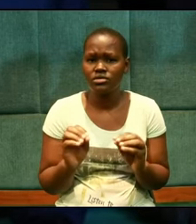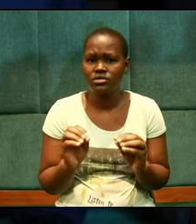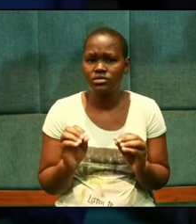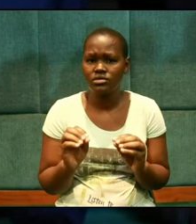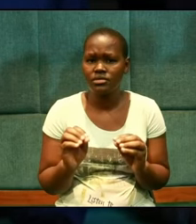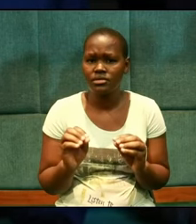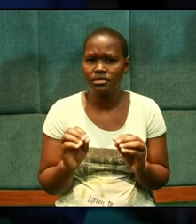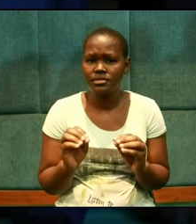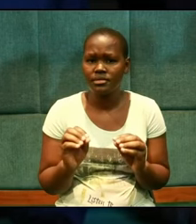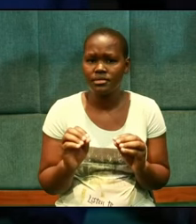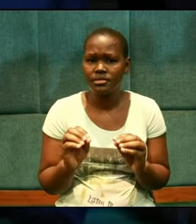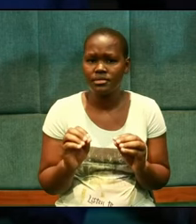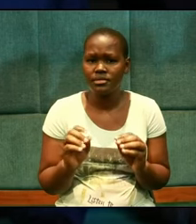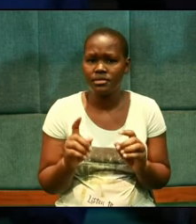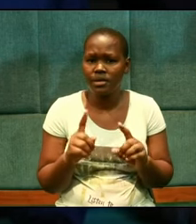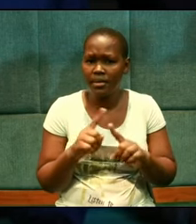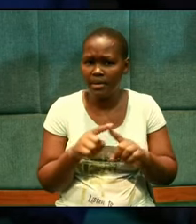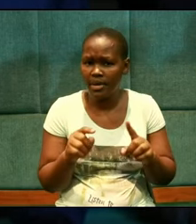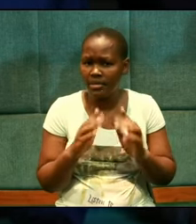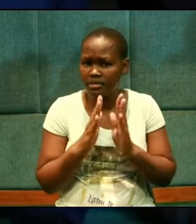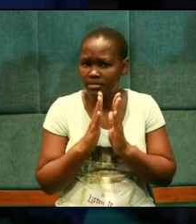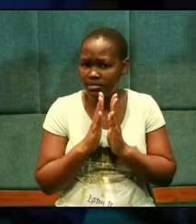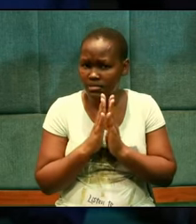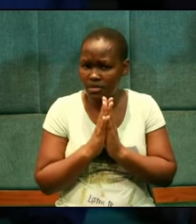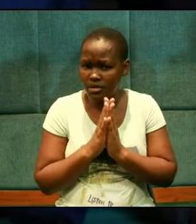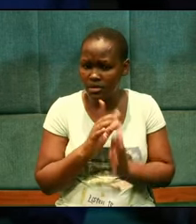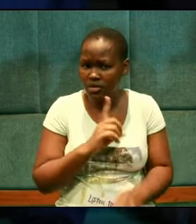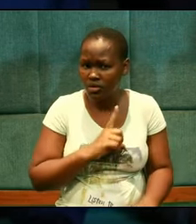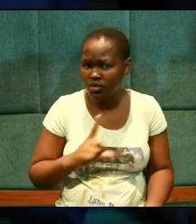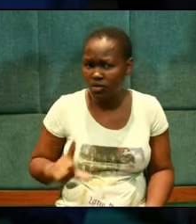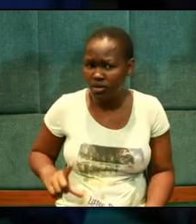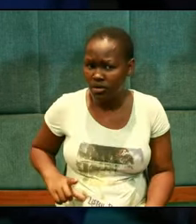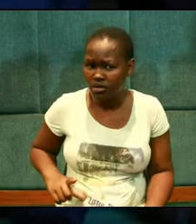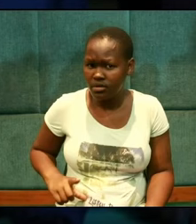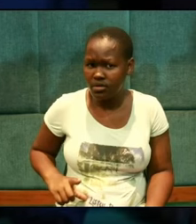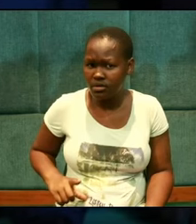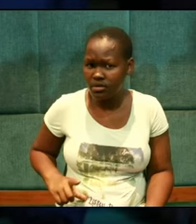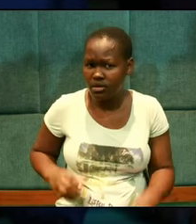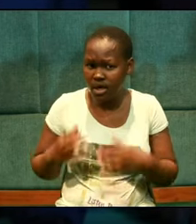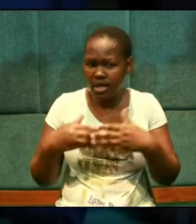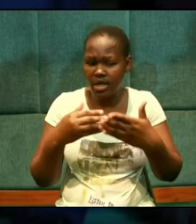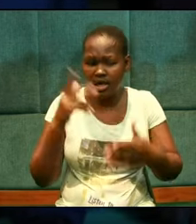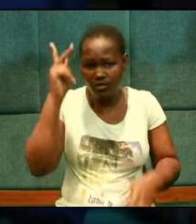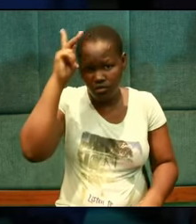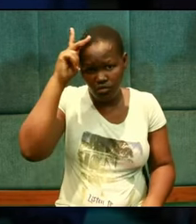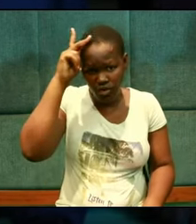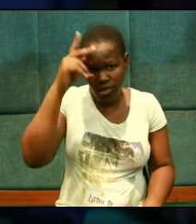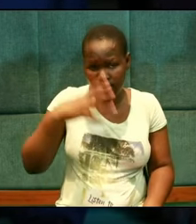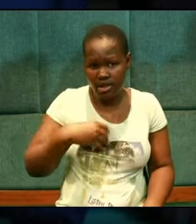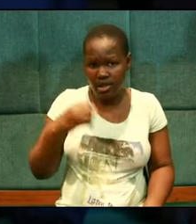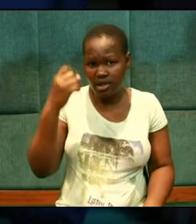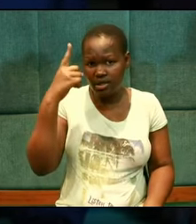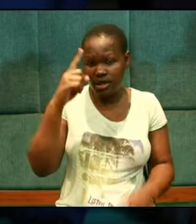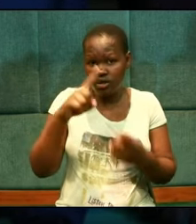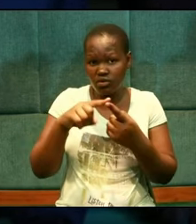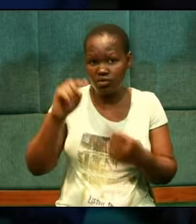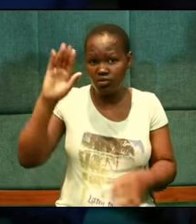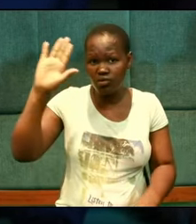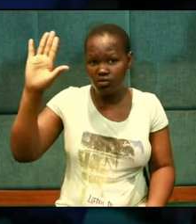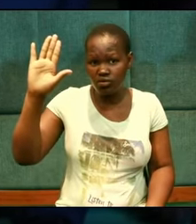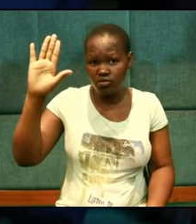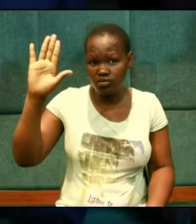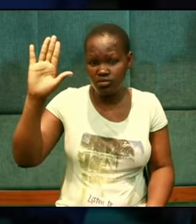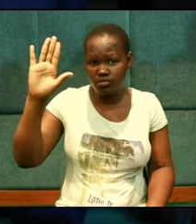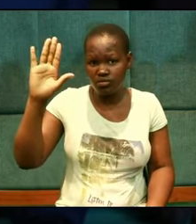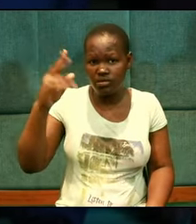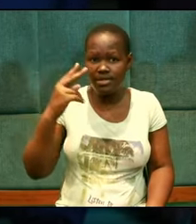pray you, Lord, you may give them also knowledge and understanding to know what they see is not